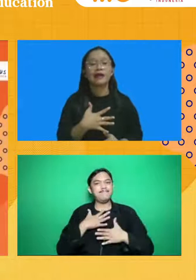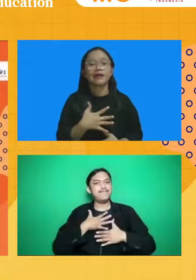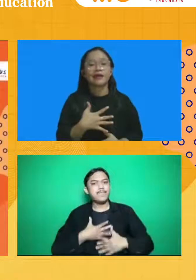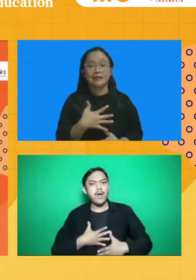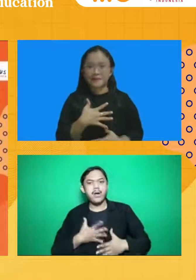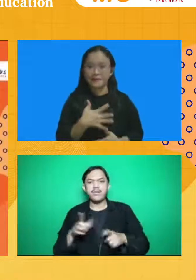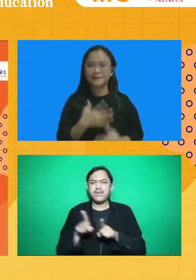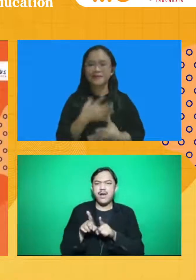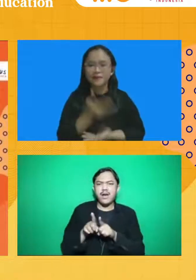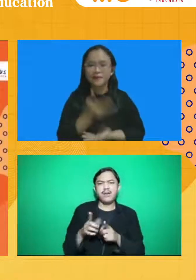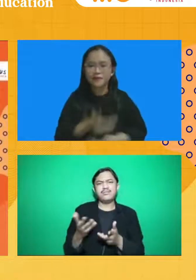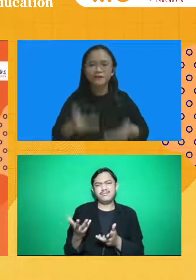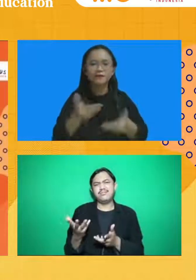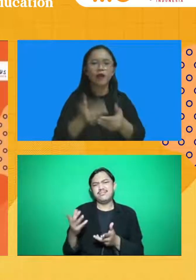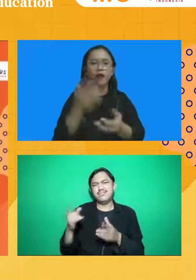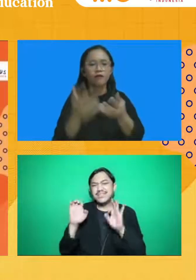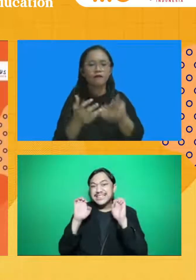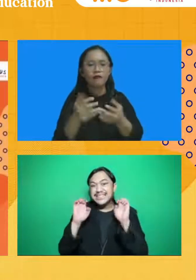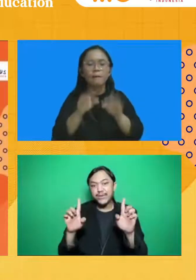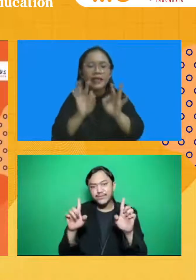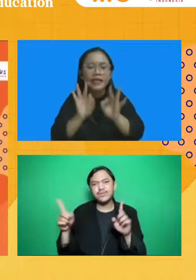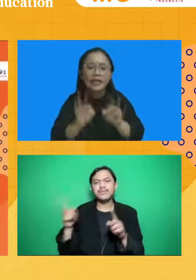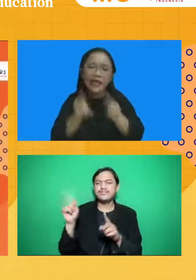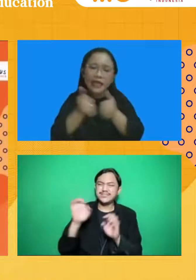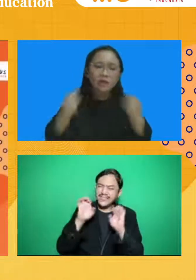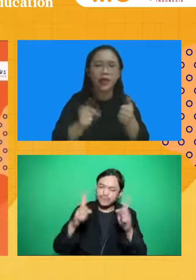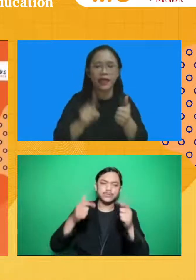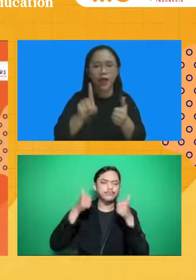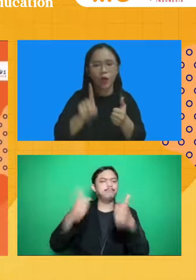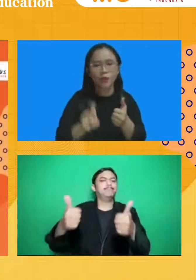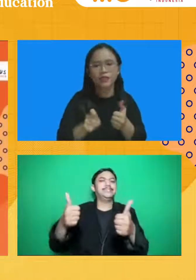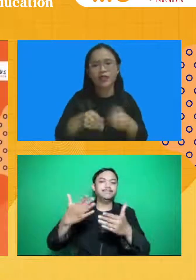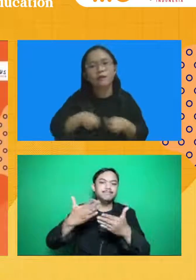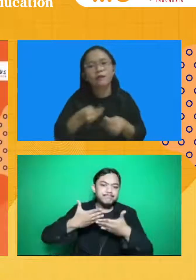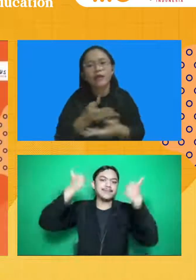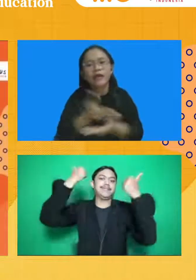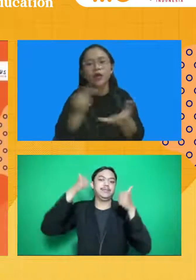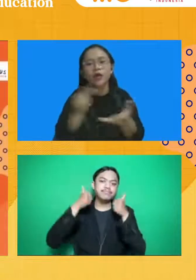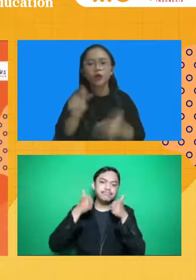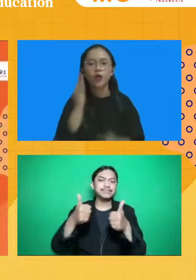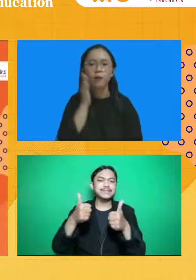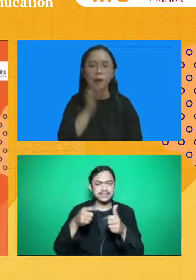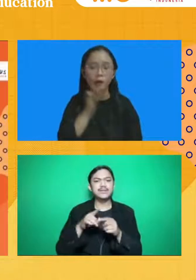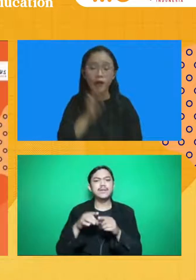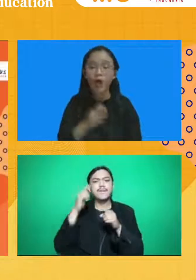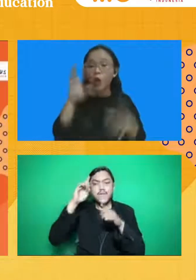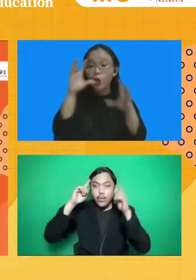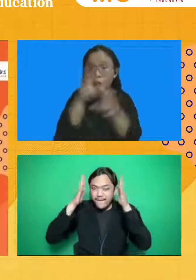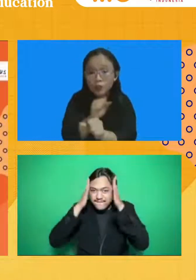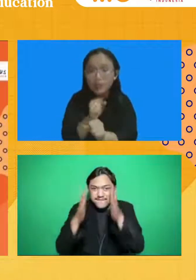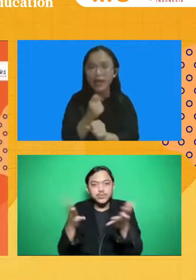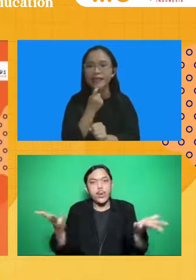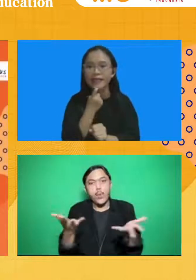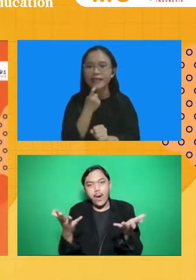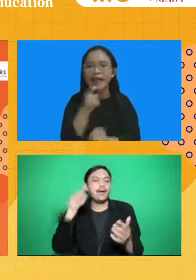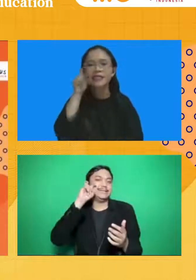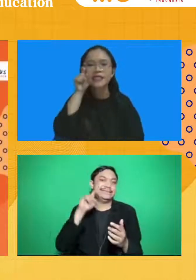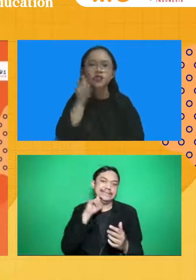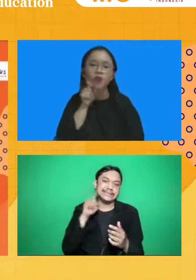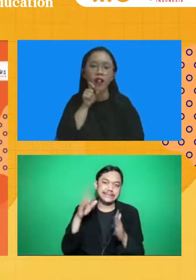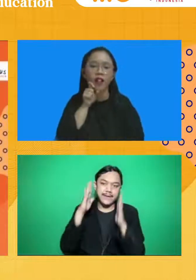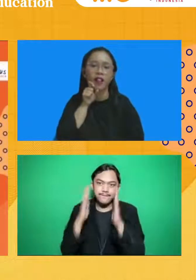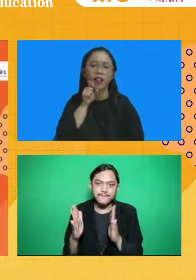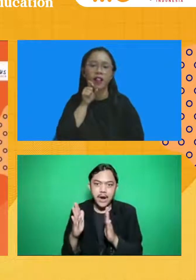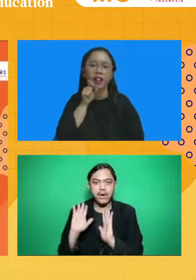public. Digitalized sexual education helps young people become aware of their body rights and the boundaries and must be